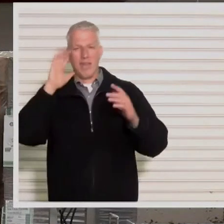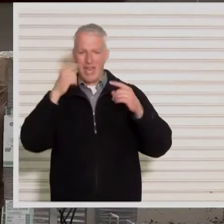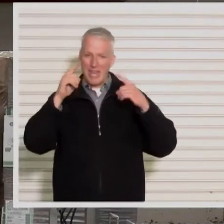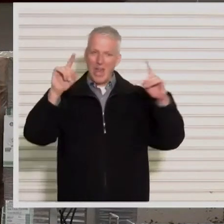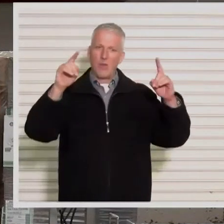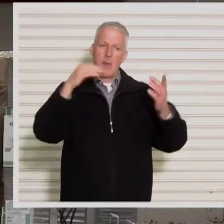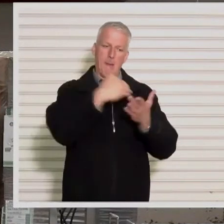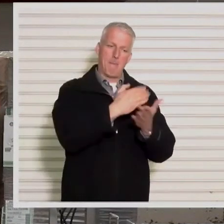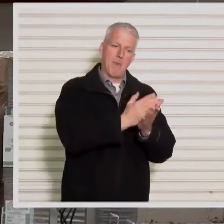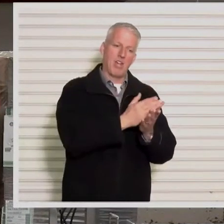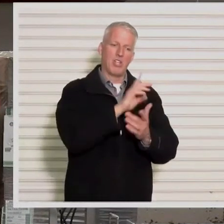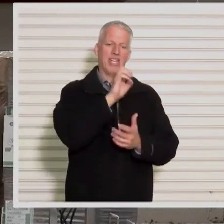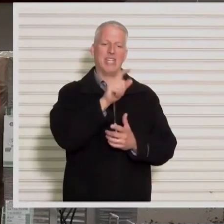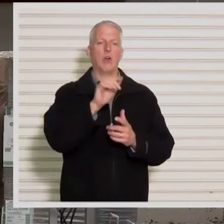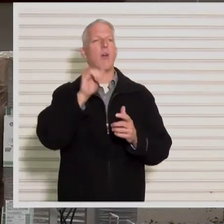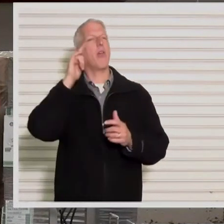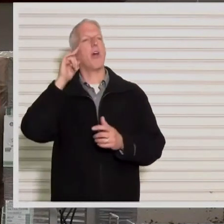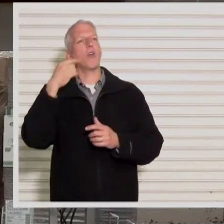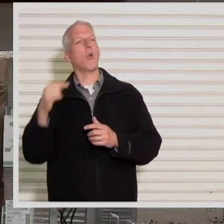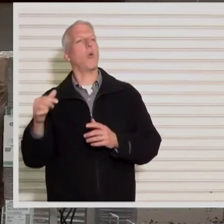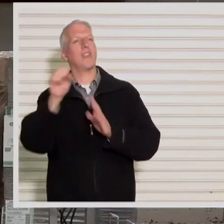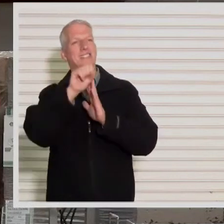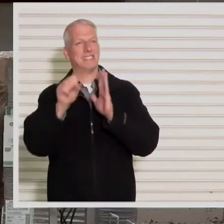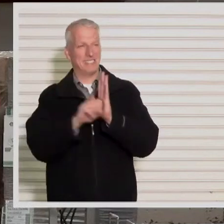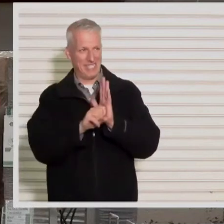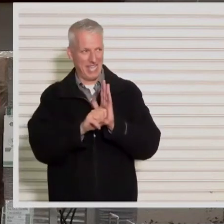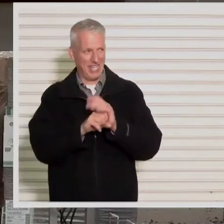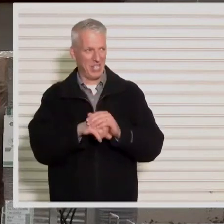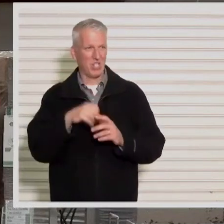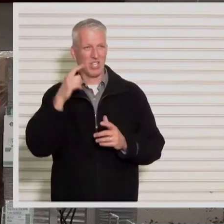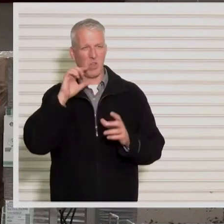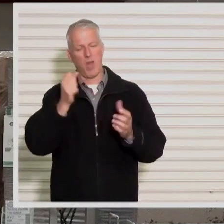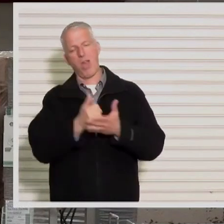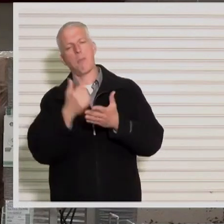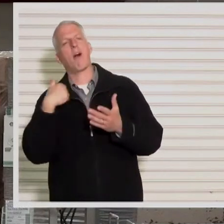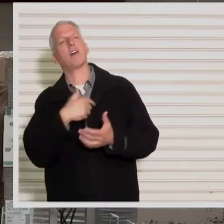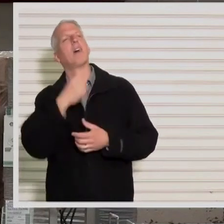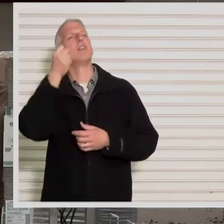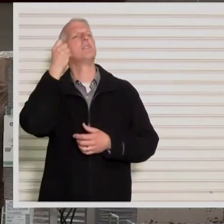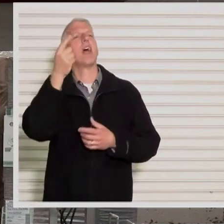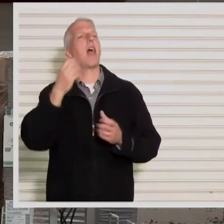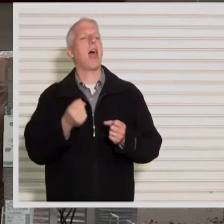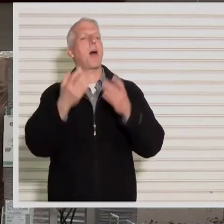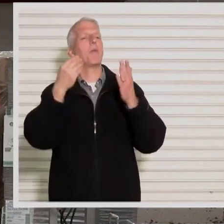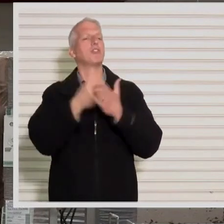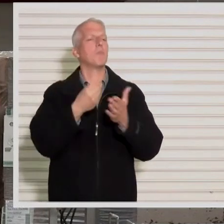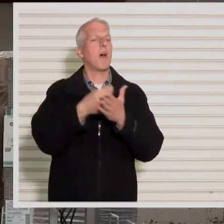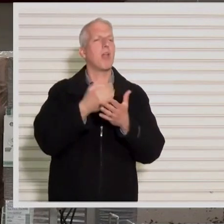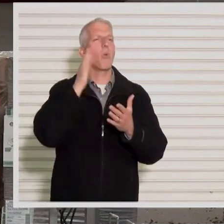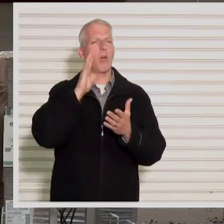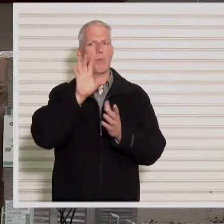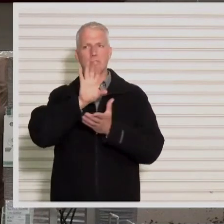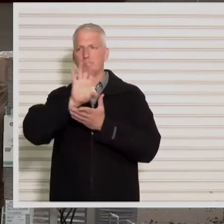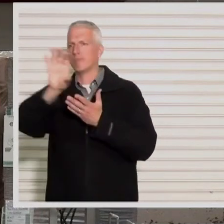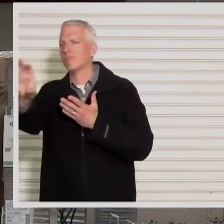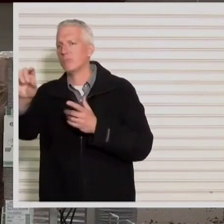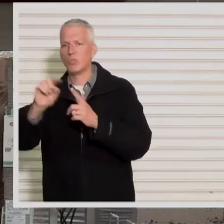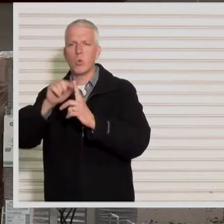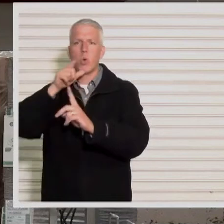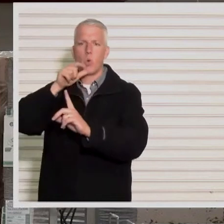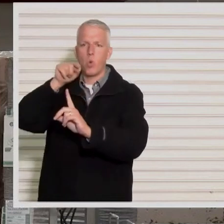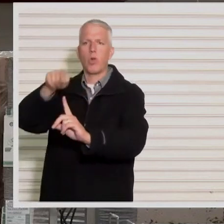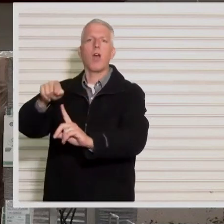budget deal on your Golden State stimulus proposal today. Can you please help us understand how much money will be going to whom and how soon? And will there